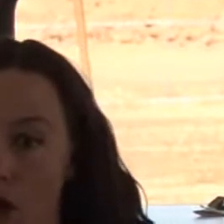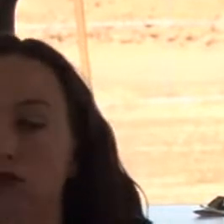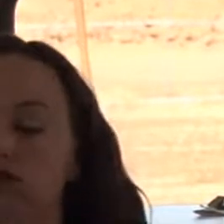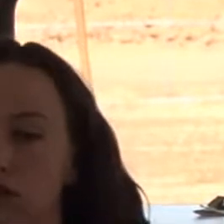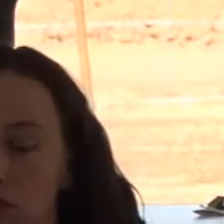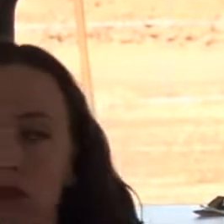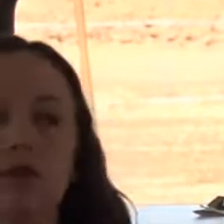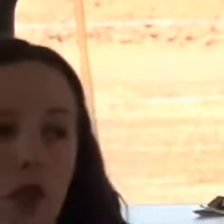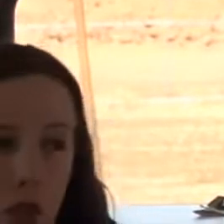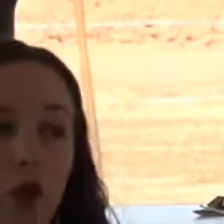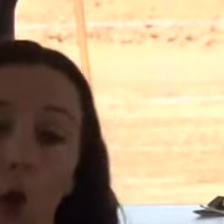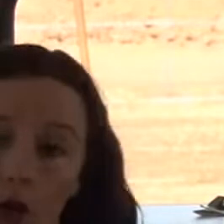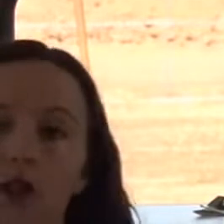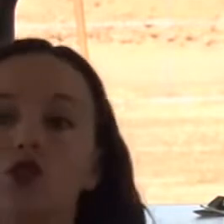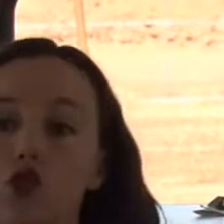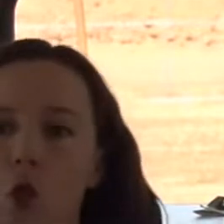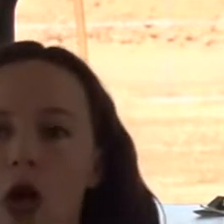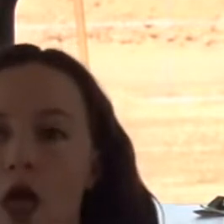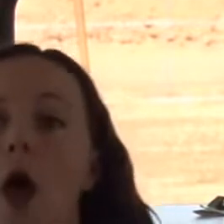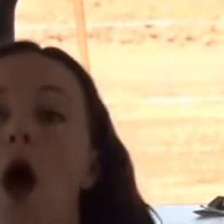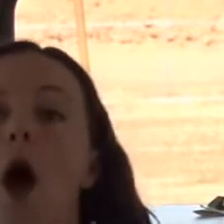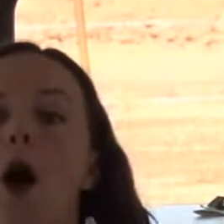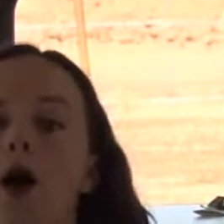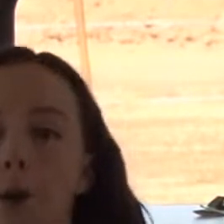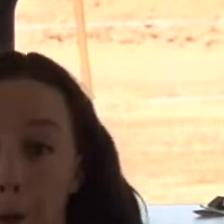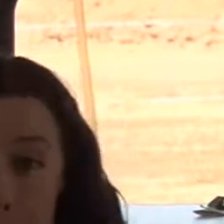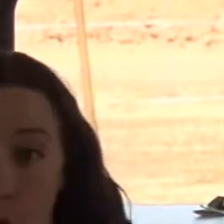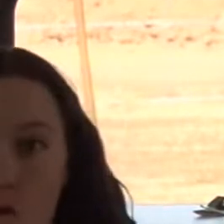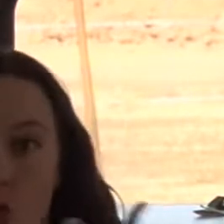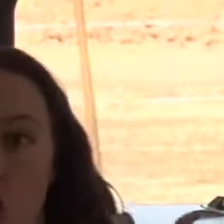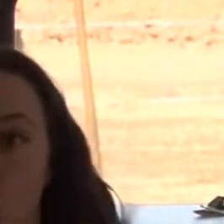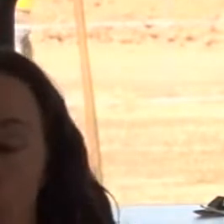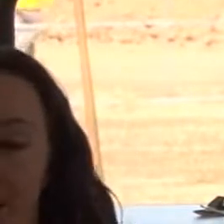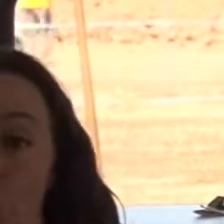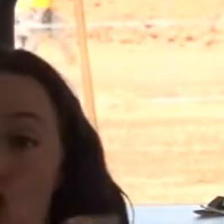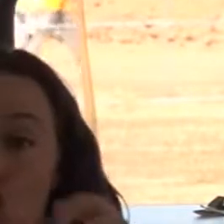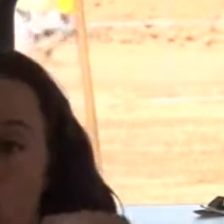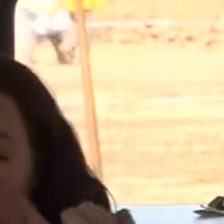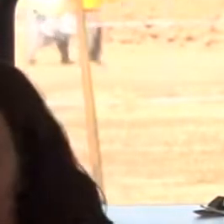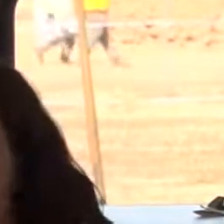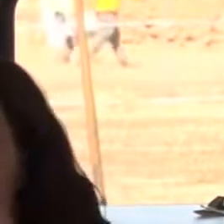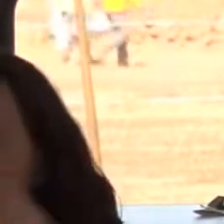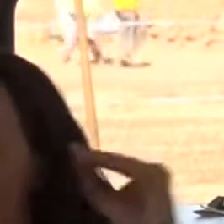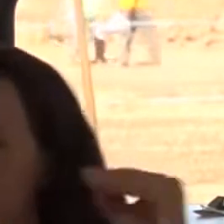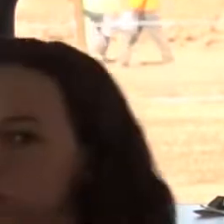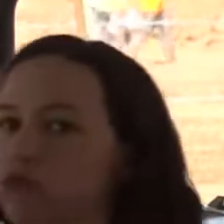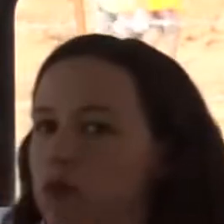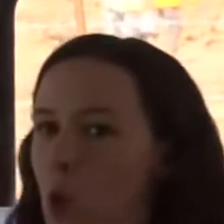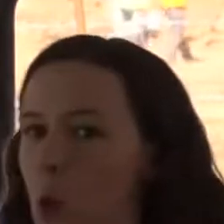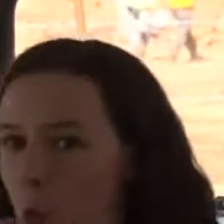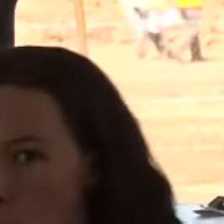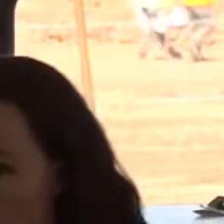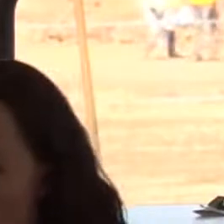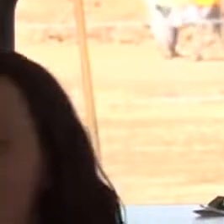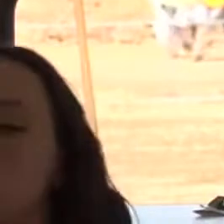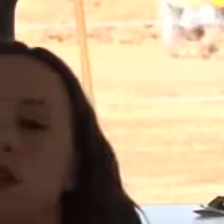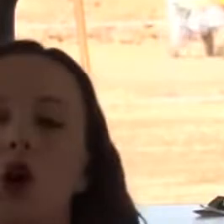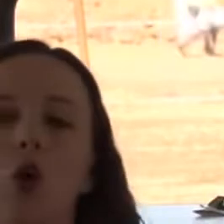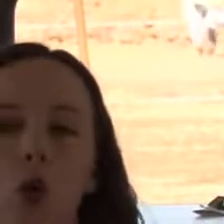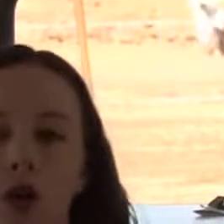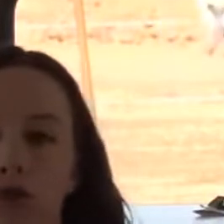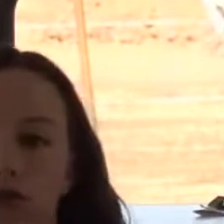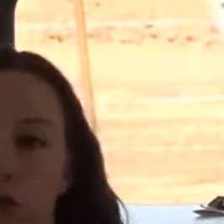that'll be going in this building is over at the Herndon Center, so we'll be able to bring it to the campus, and then we'll be creating new programs that'll go back to the Herndon